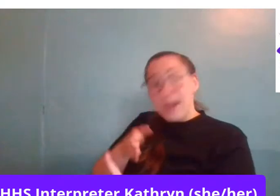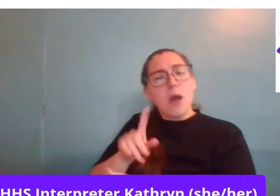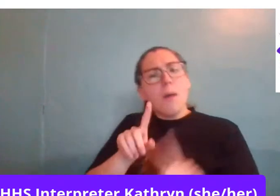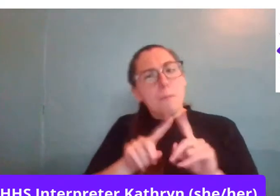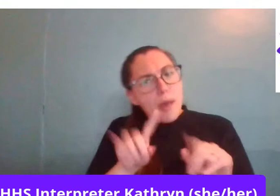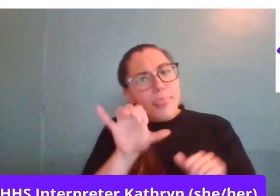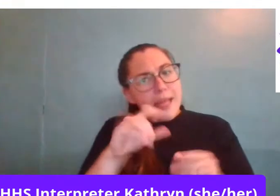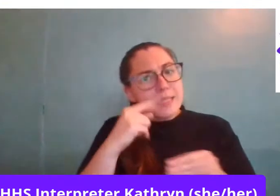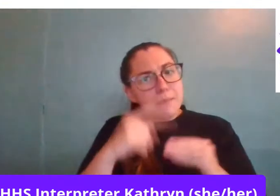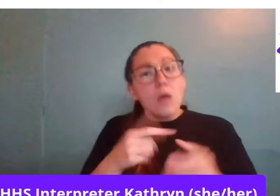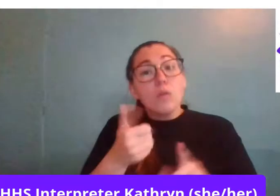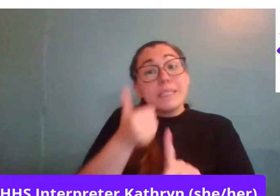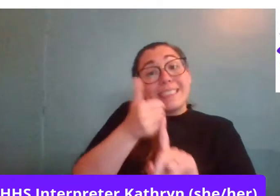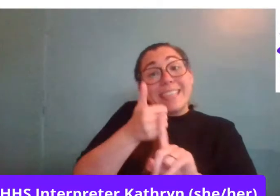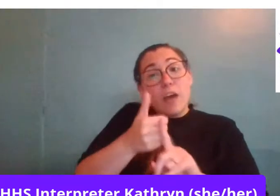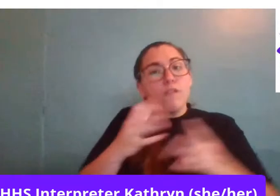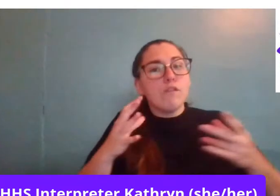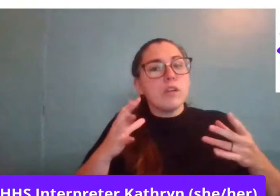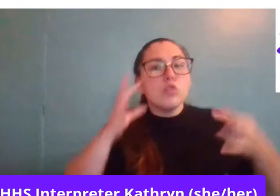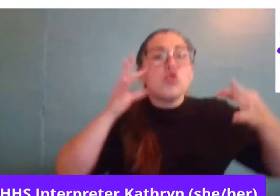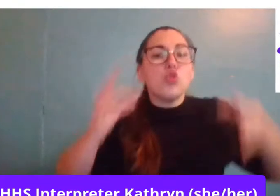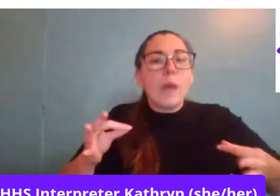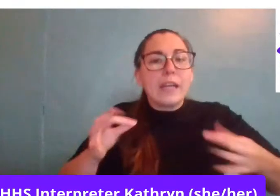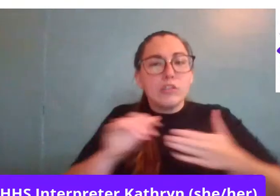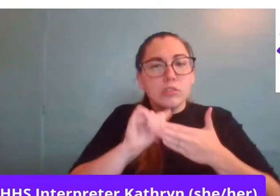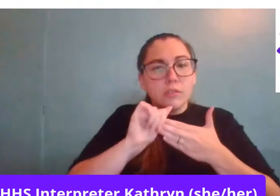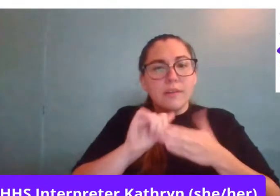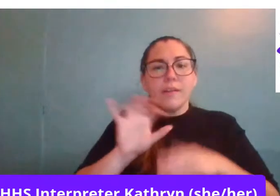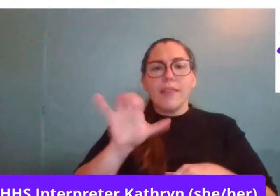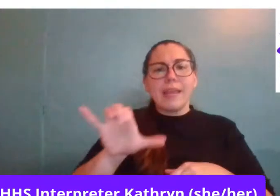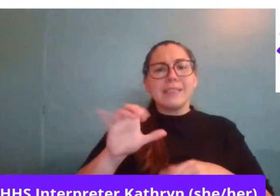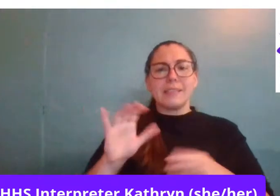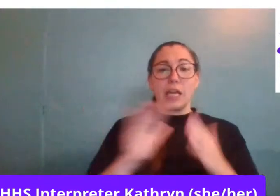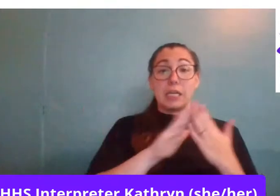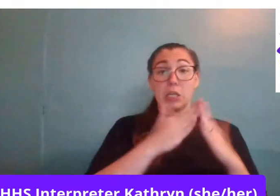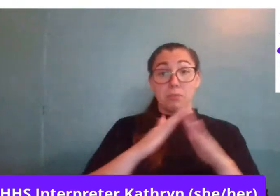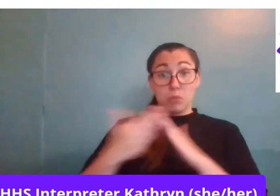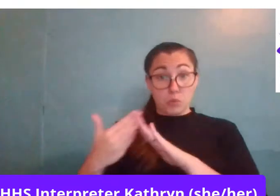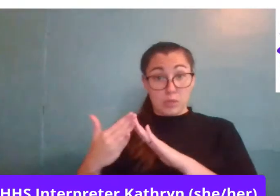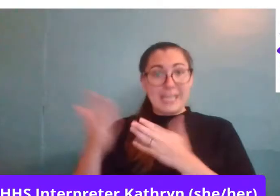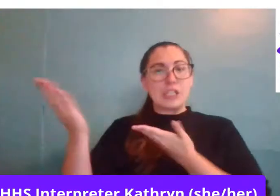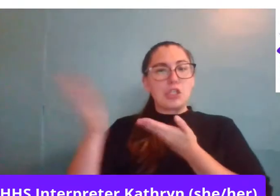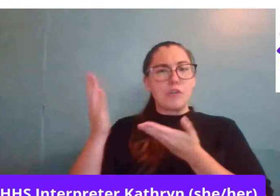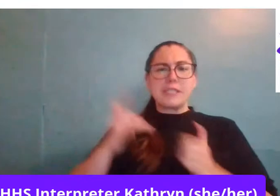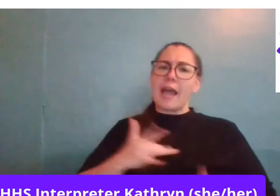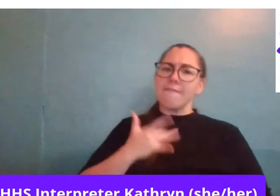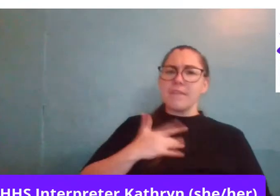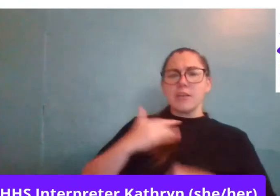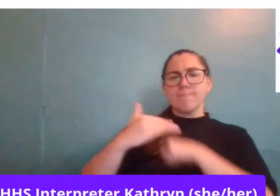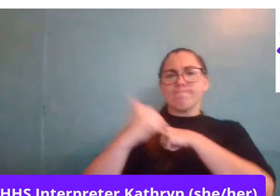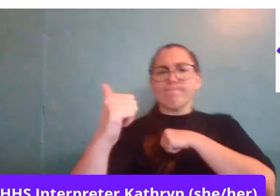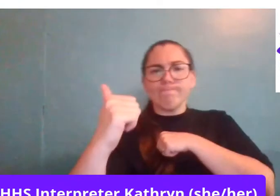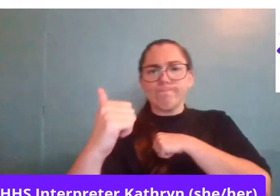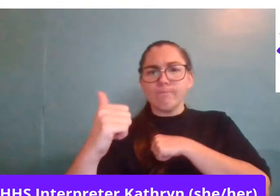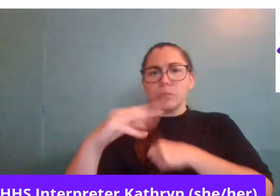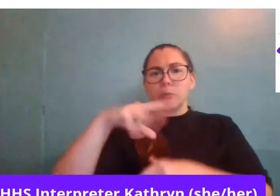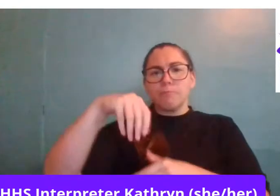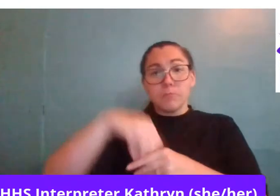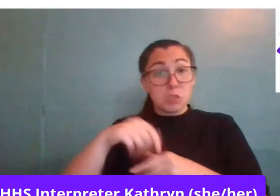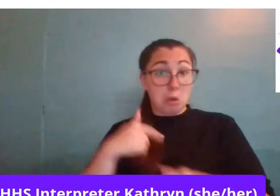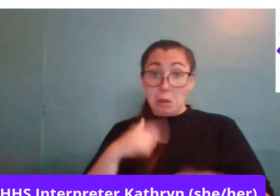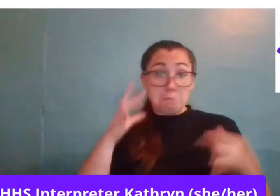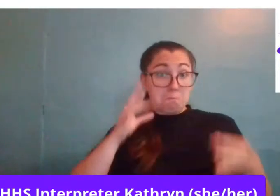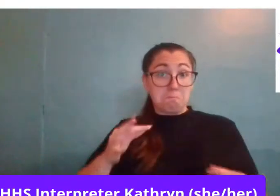that, it's a type of community service that I feel called to. And so I went for